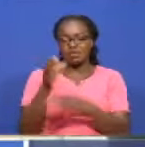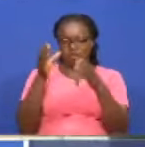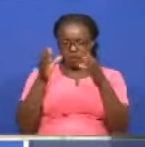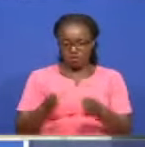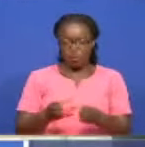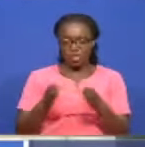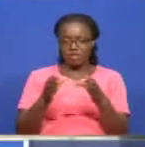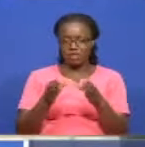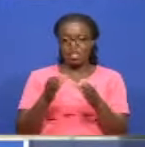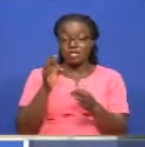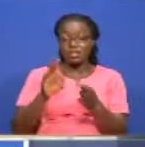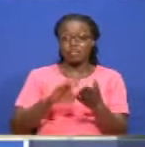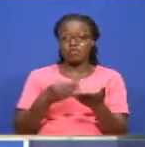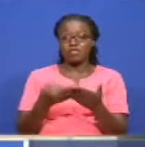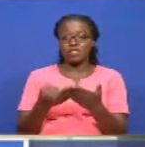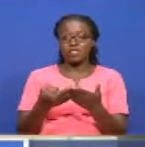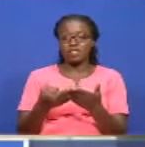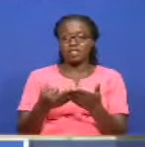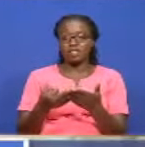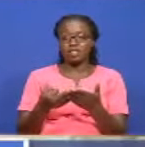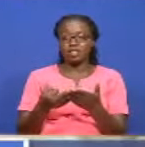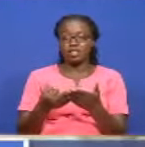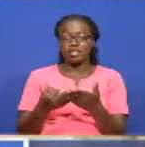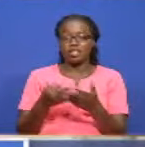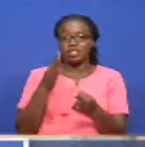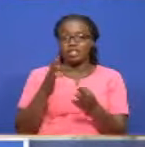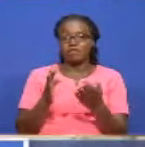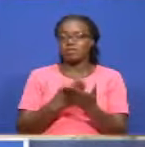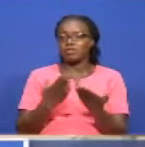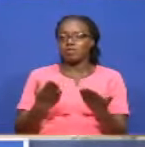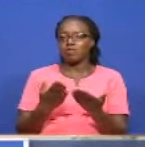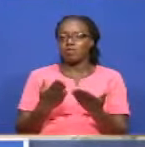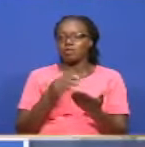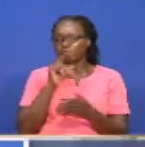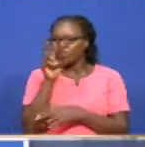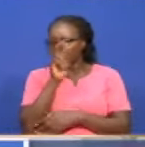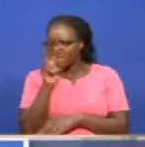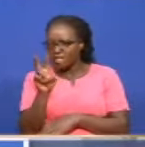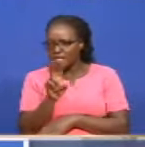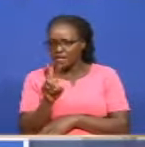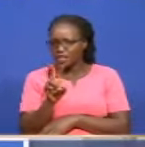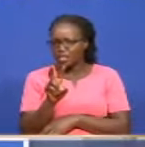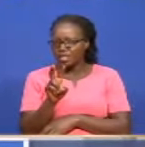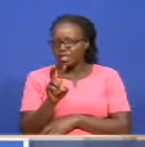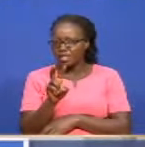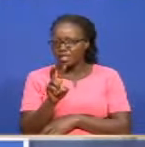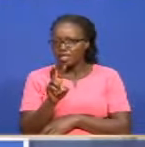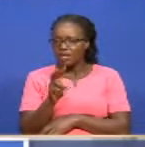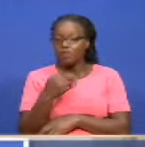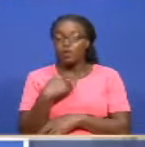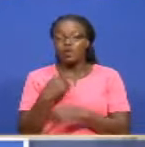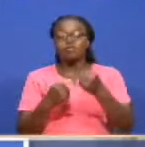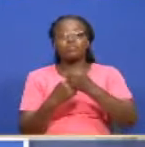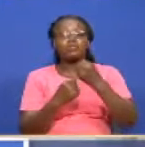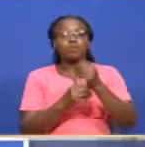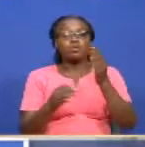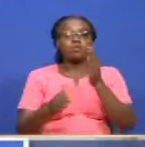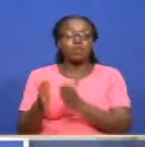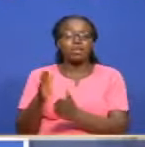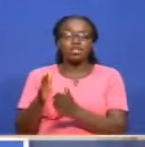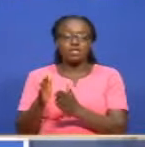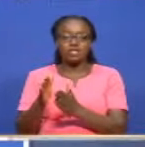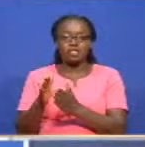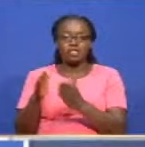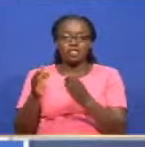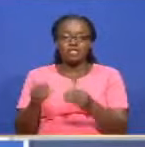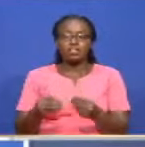plant fails, when someone is not looking or not checking on it, We have a backup plan of manifold that supplies